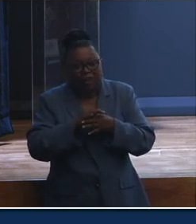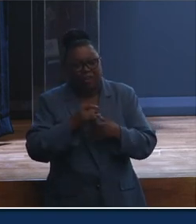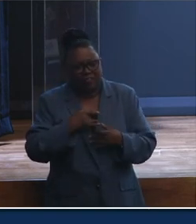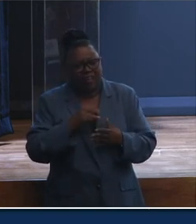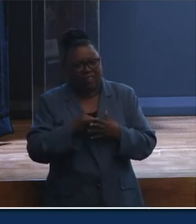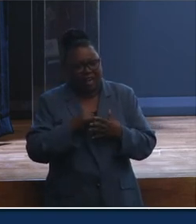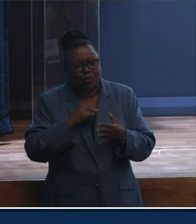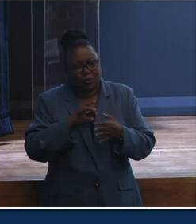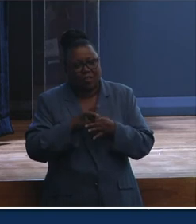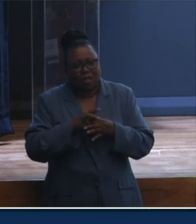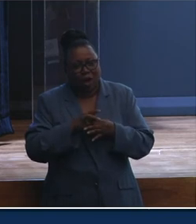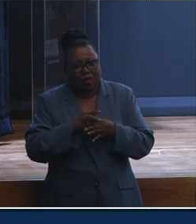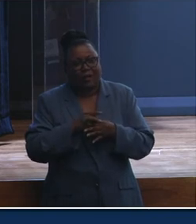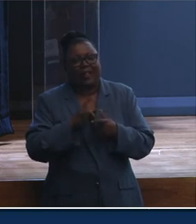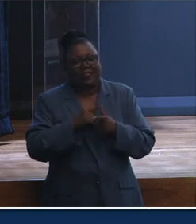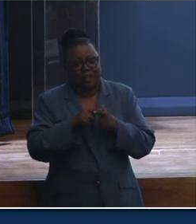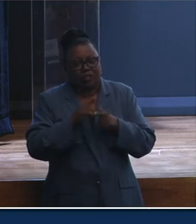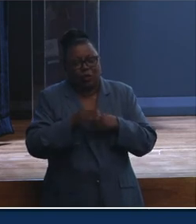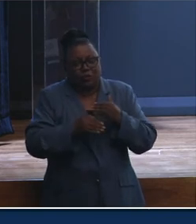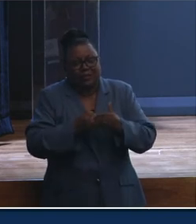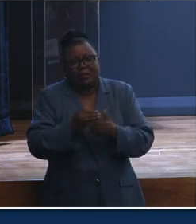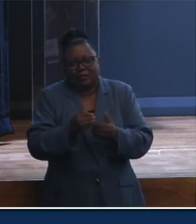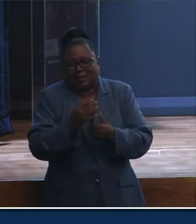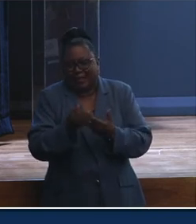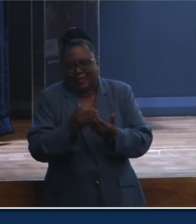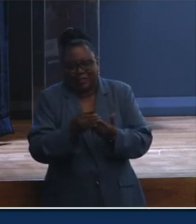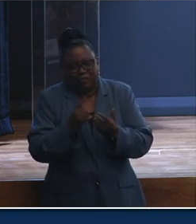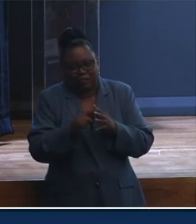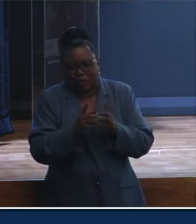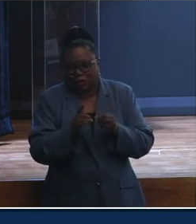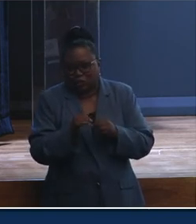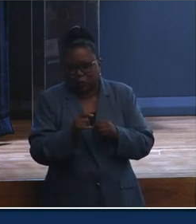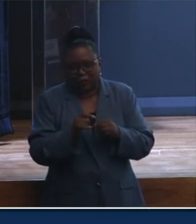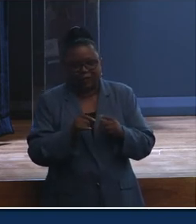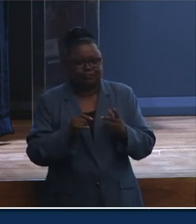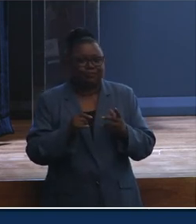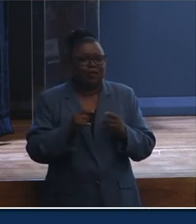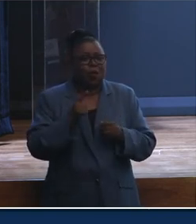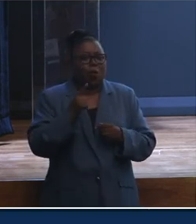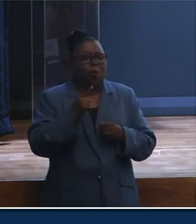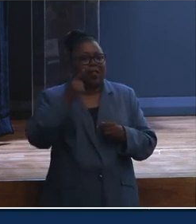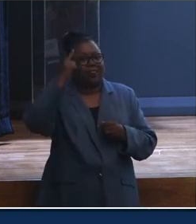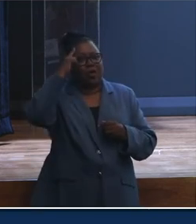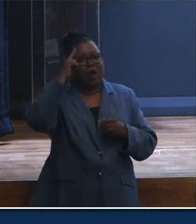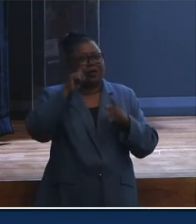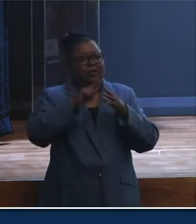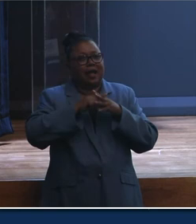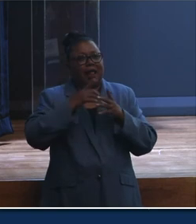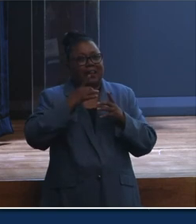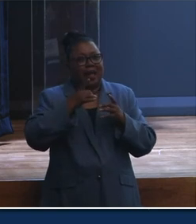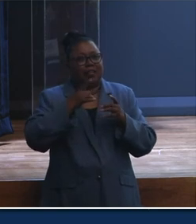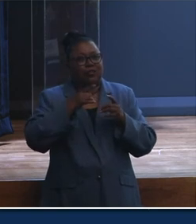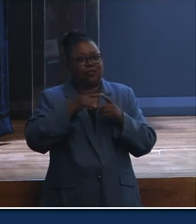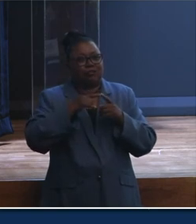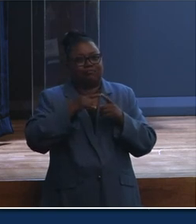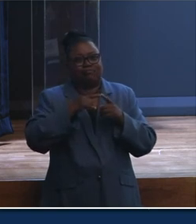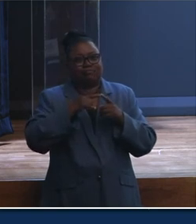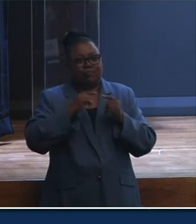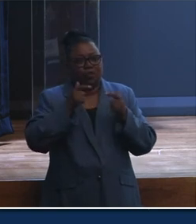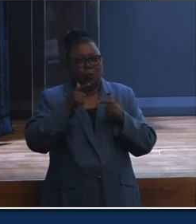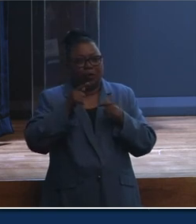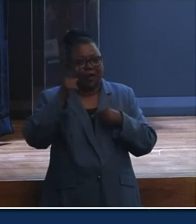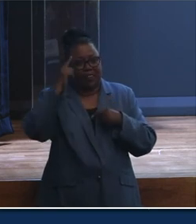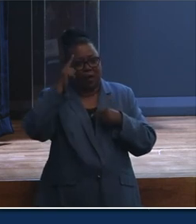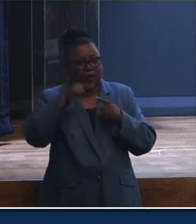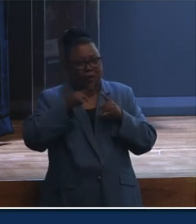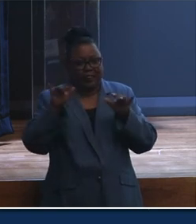feel like you belong, then those steps are easier as you start to do it. One thought that I'd like to, just a quick